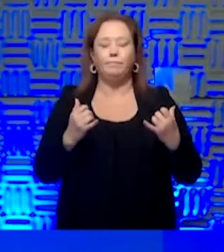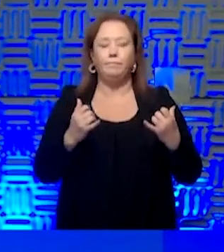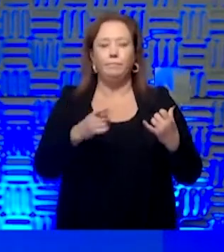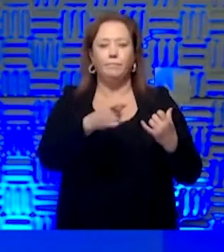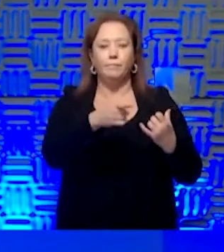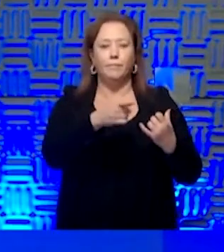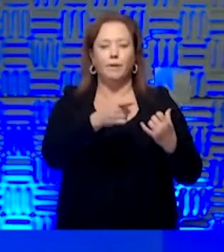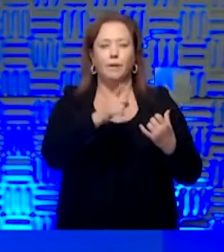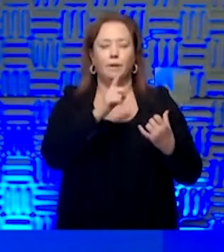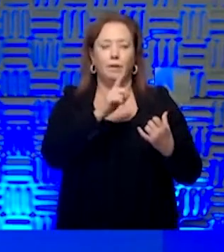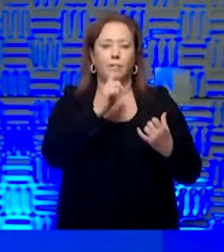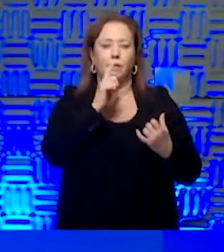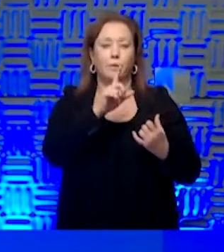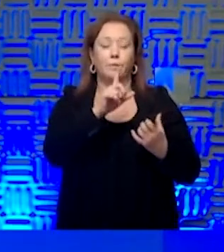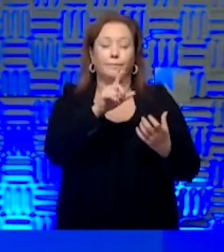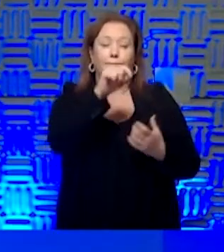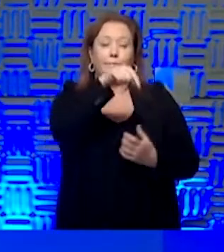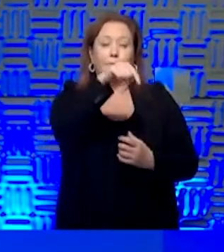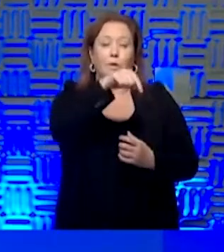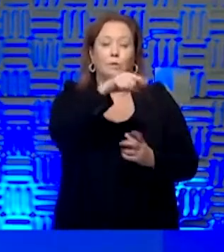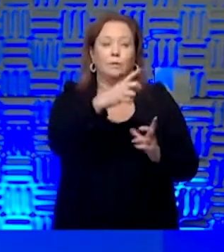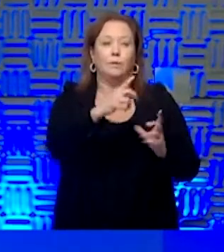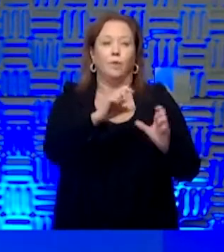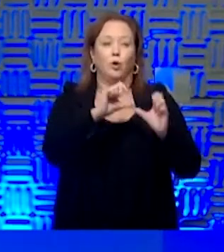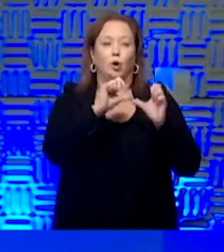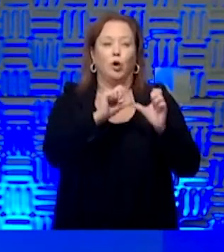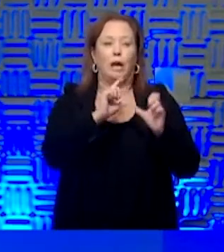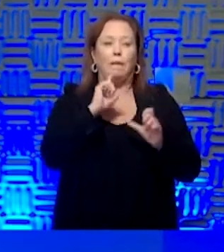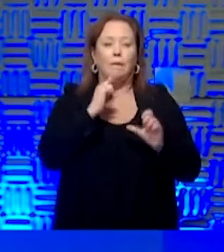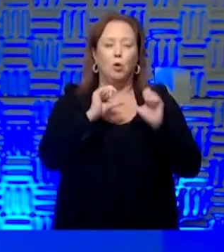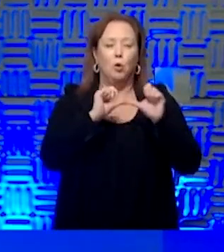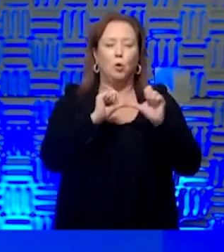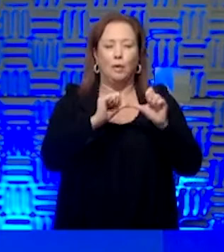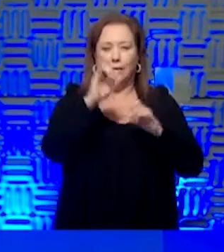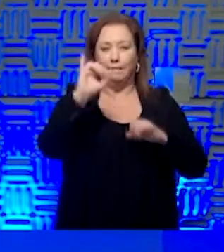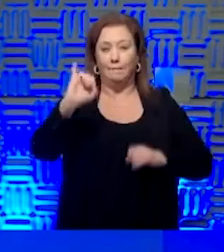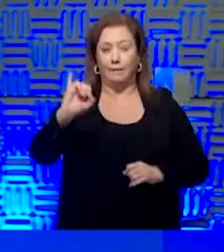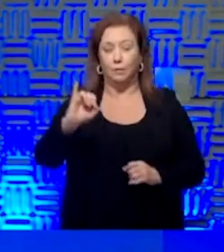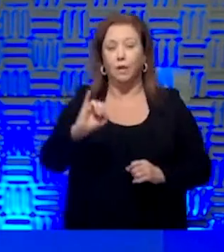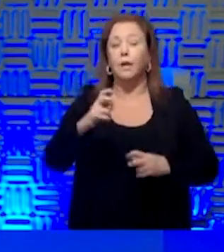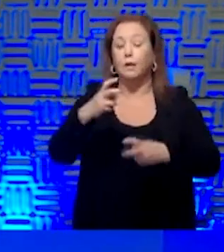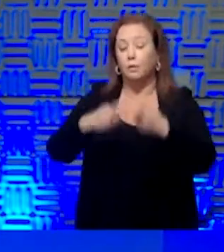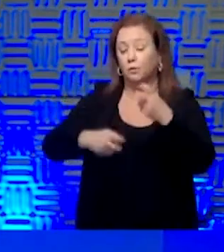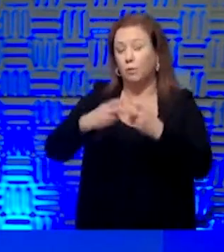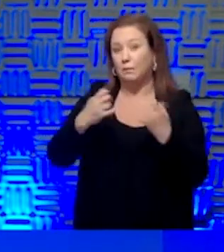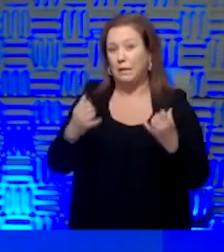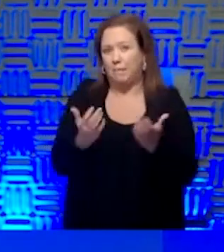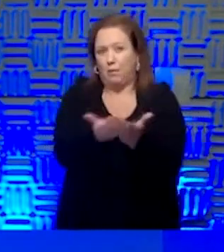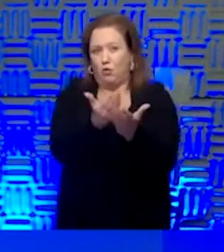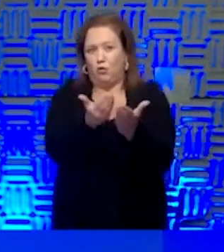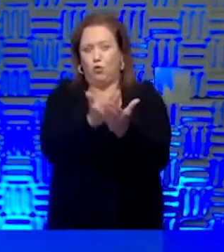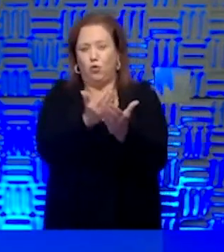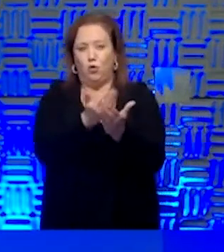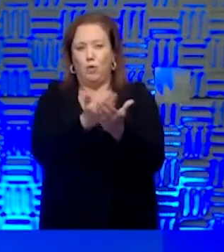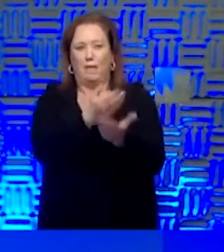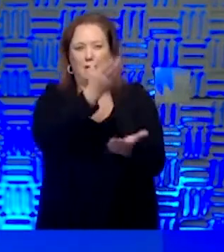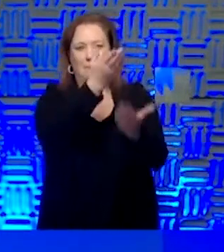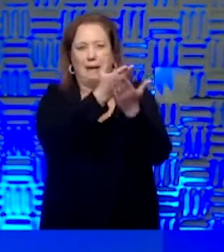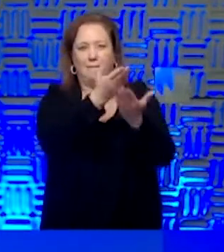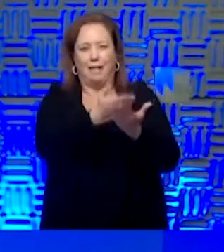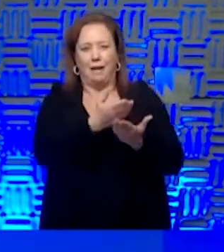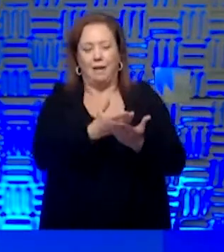be very useful for determining acute infection. There's also problems because they are so new. They still have to be validated